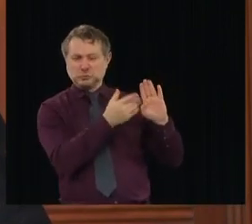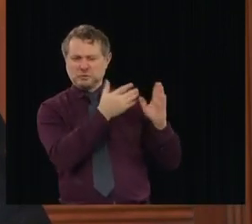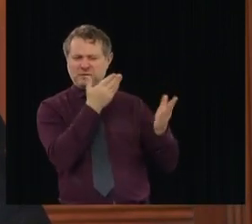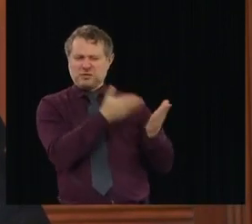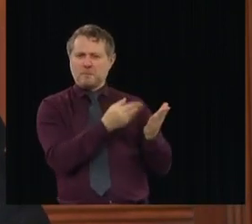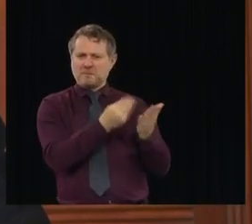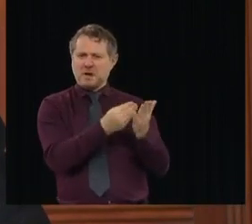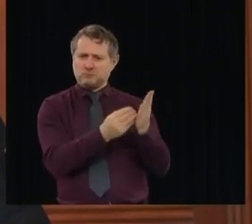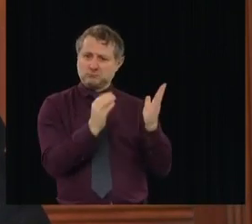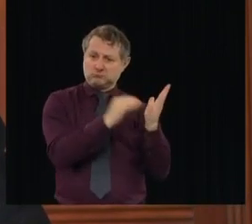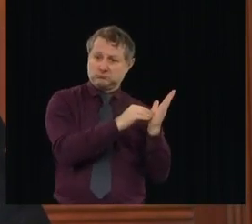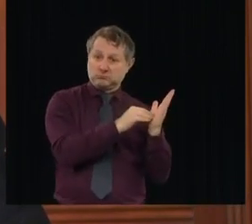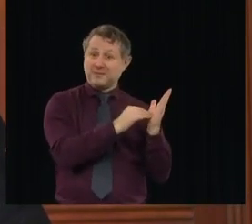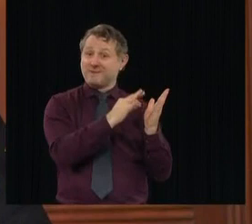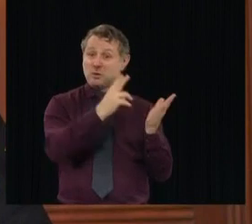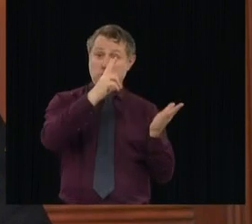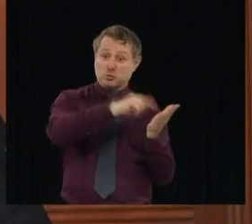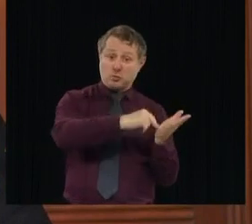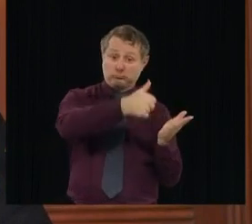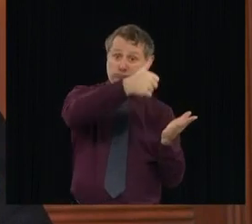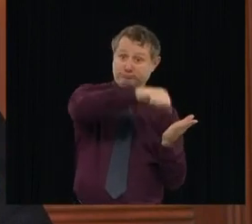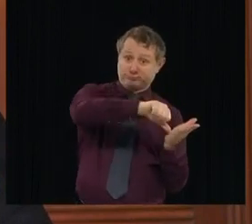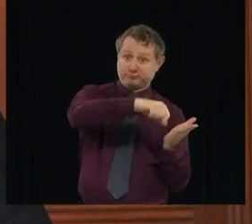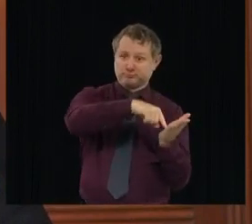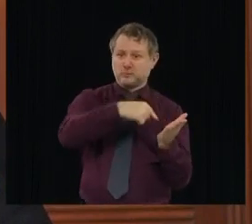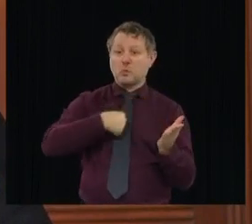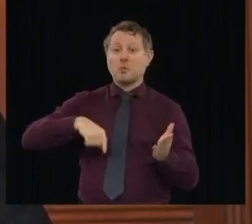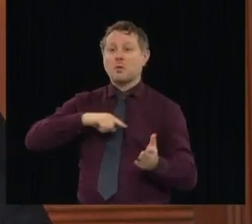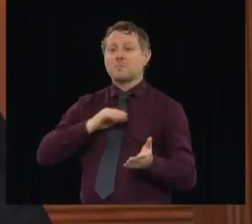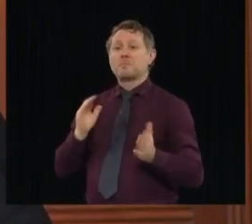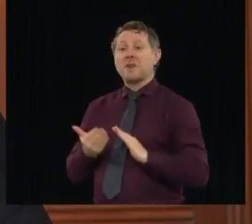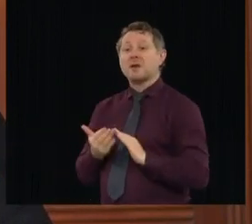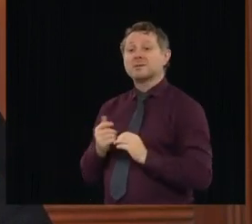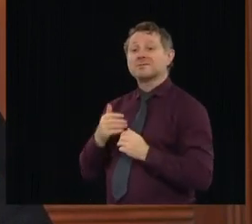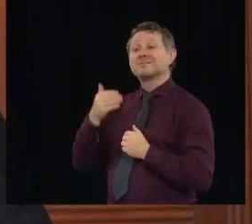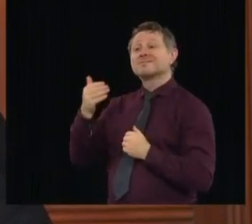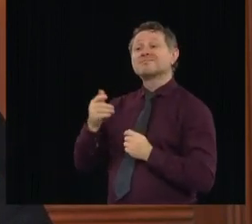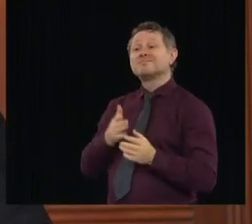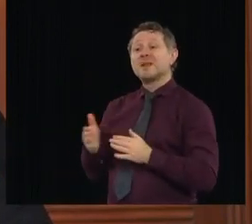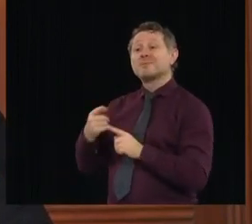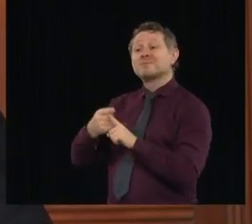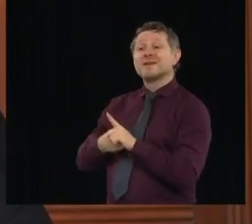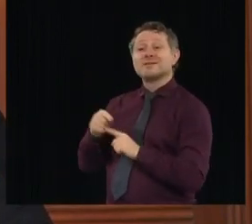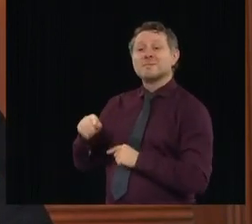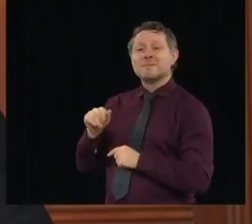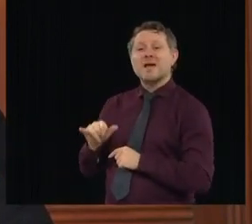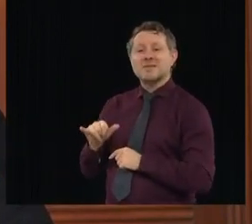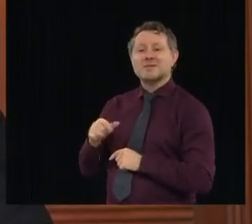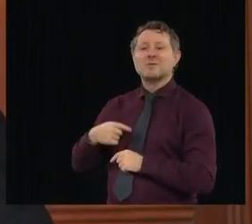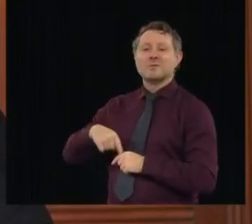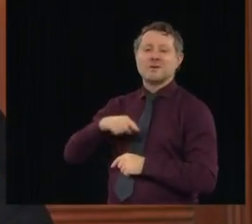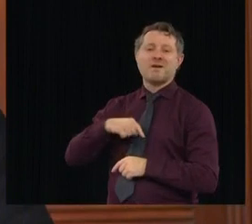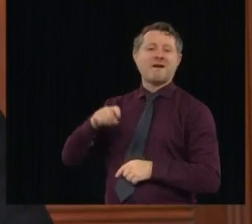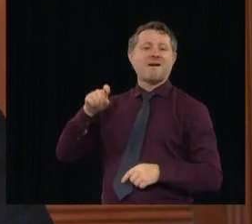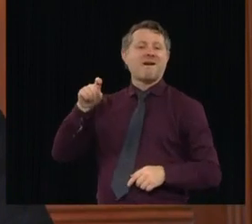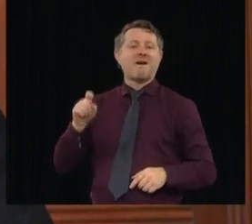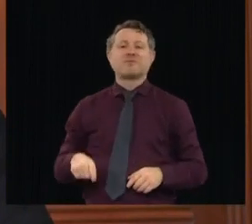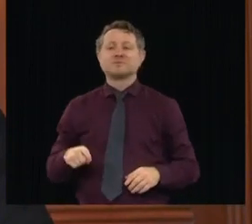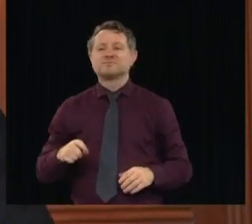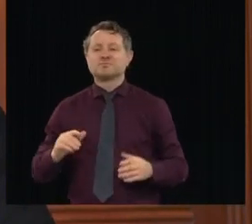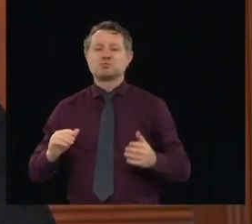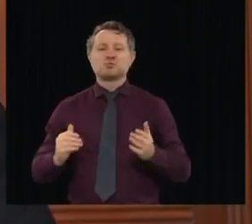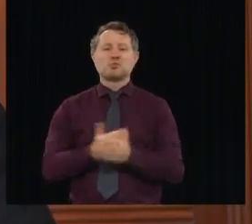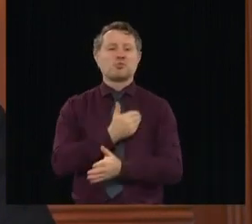our plan would be within the month of May. We would have to then put out a plan that still would be contingent upon the receipt of